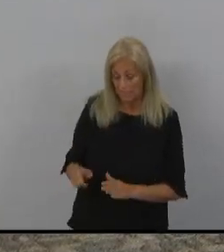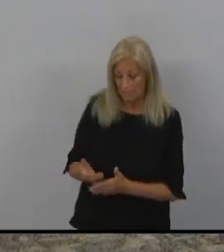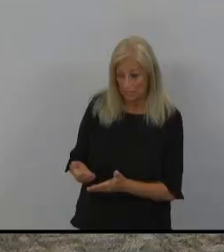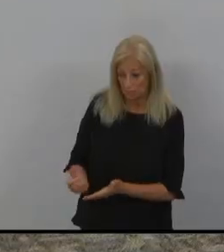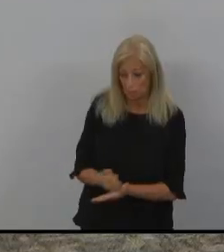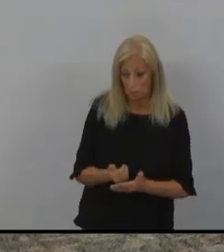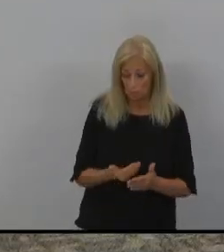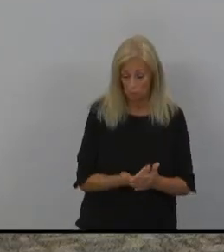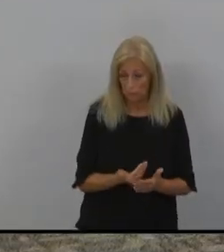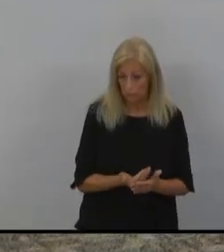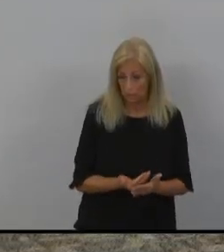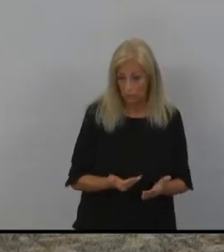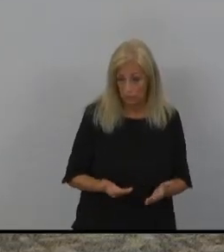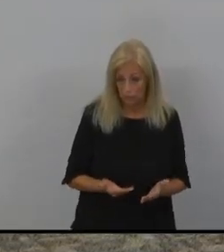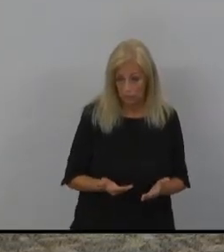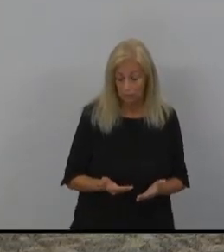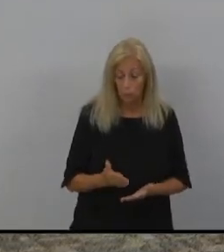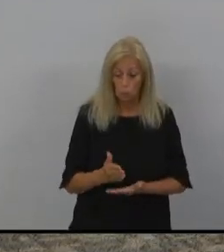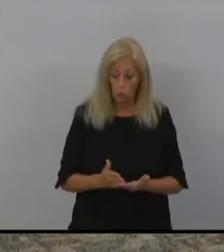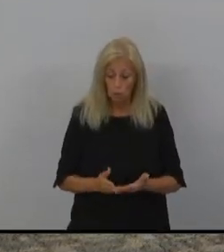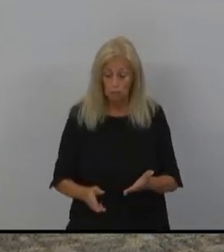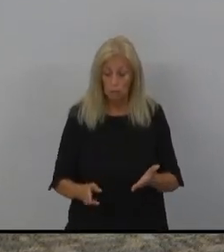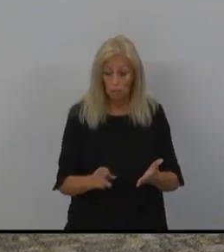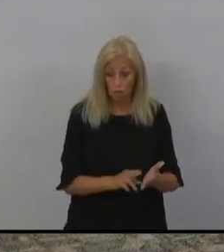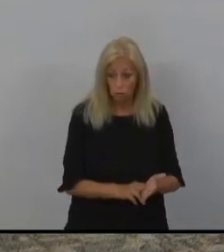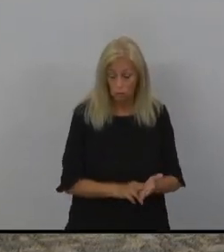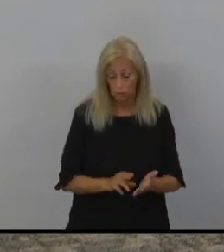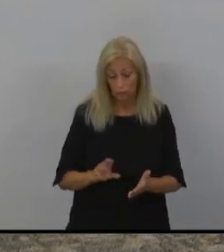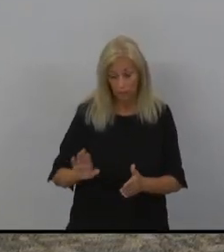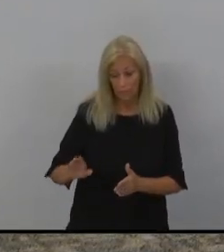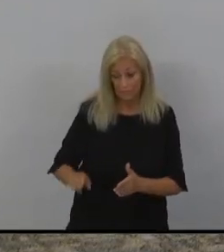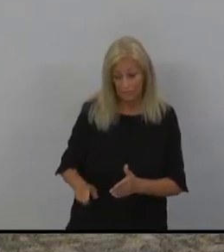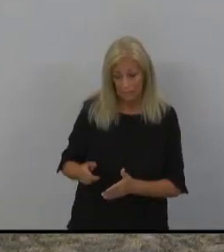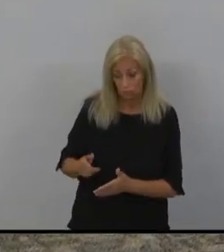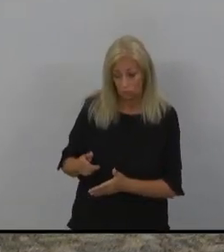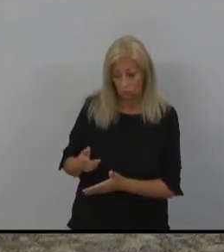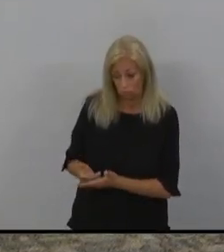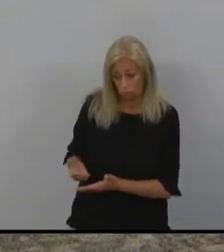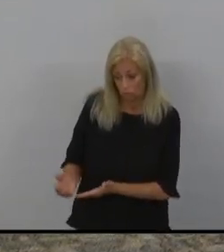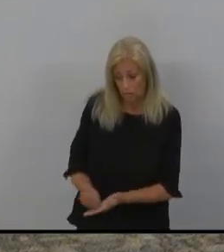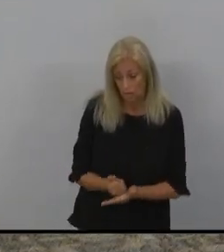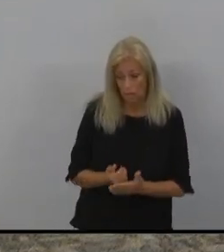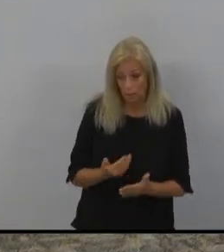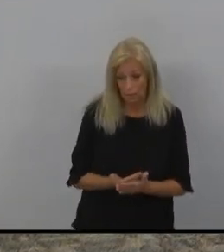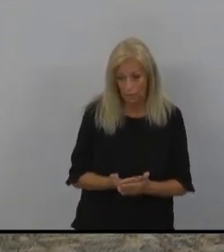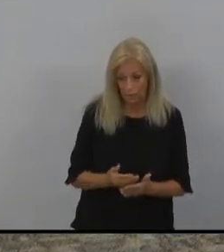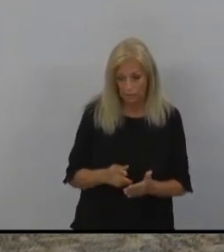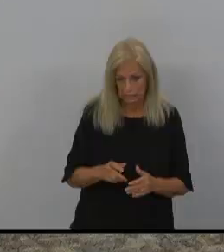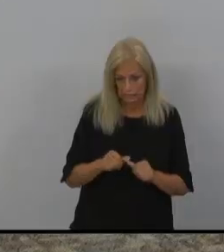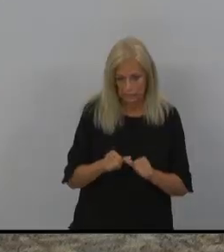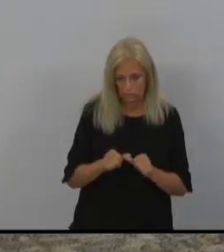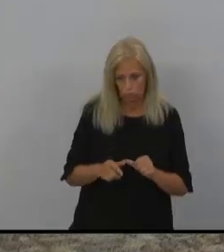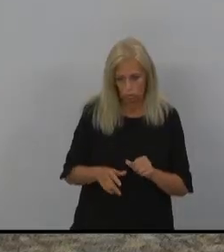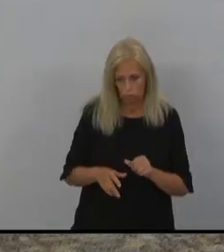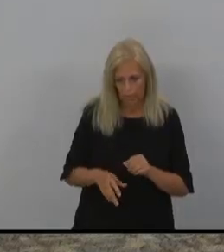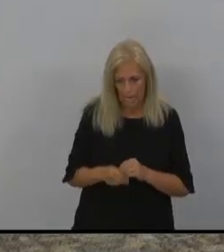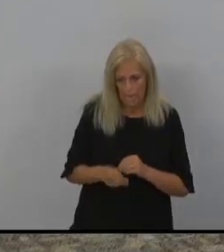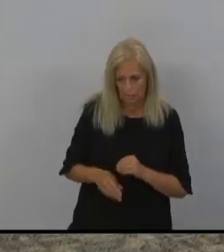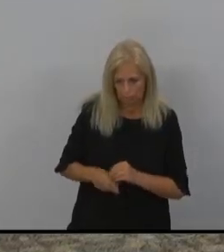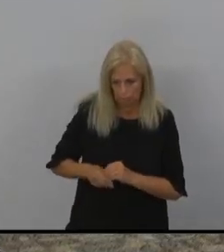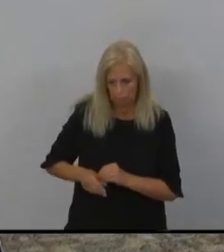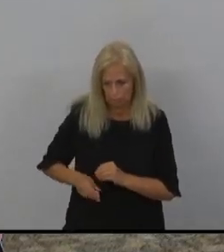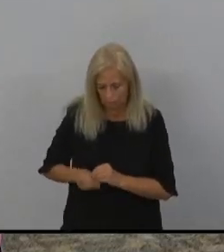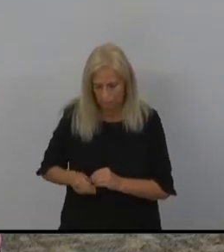part of the contract with Sodexo is they have to make money, so they keep adding to our fund balance, and We're like, "Yeah, well, we need